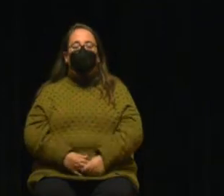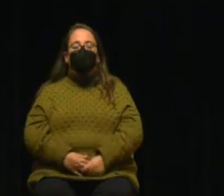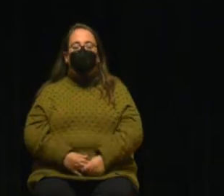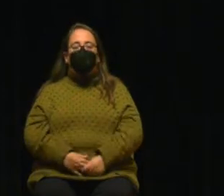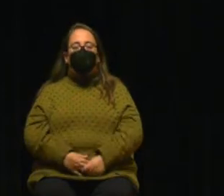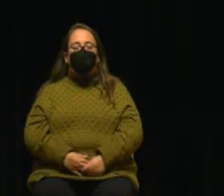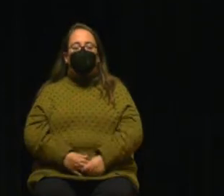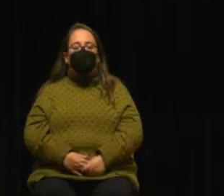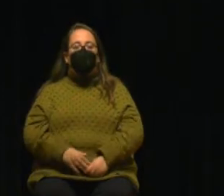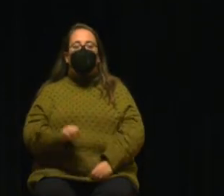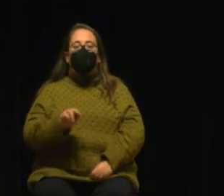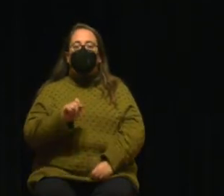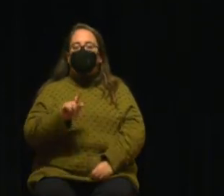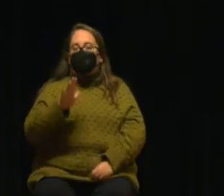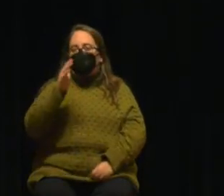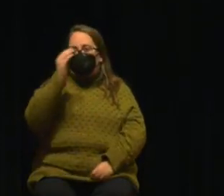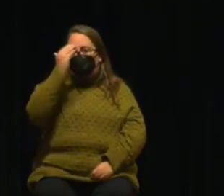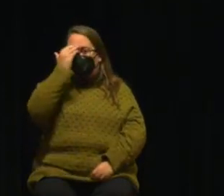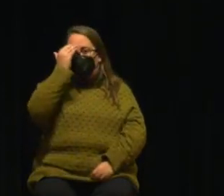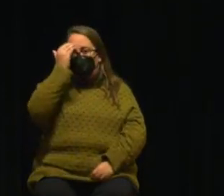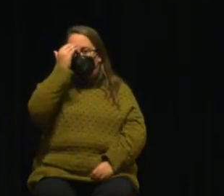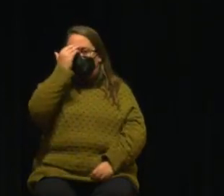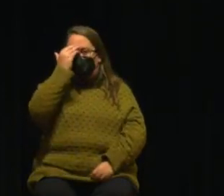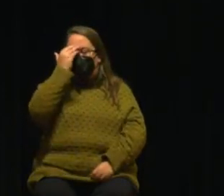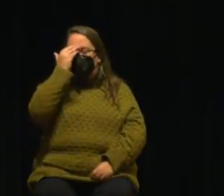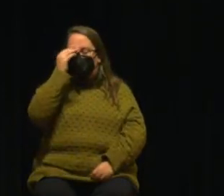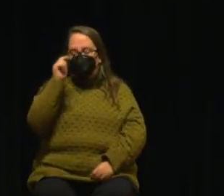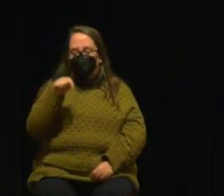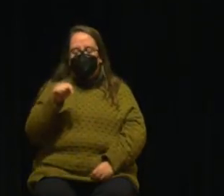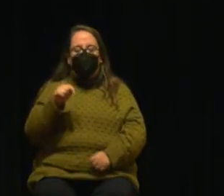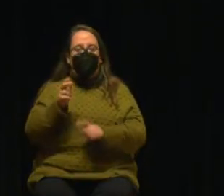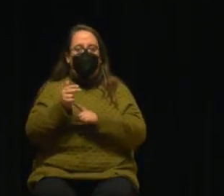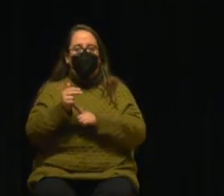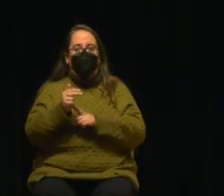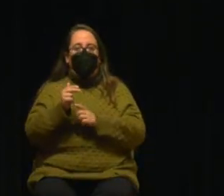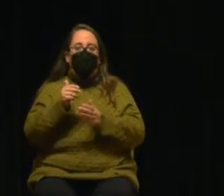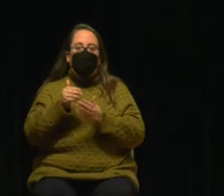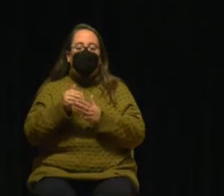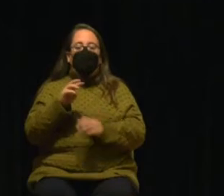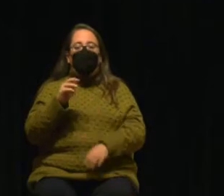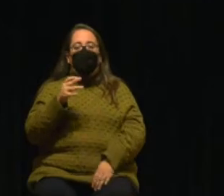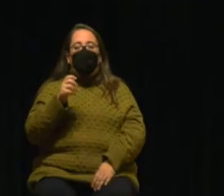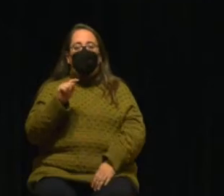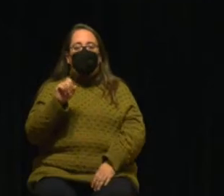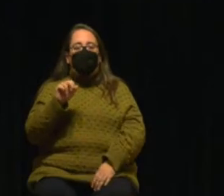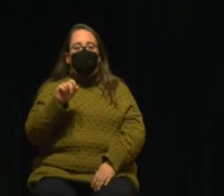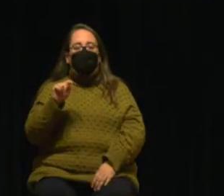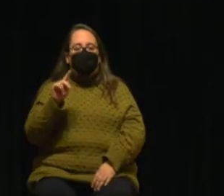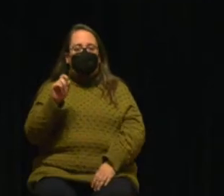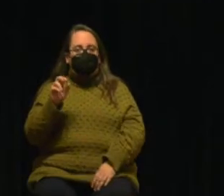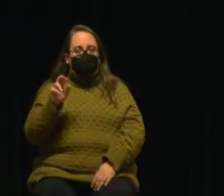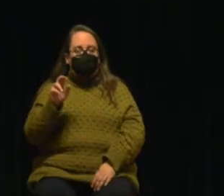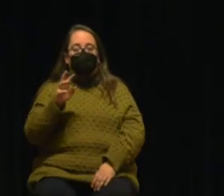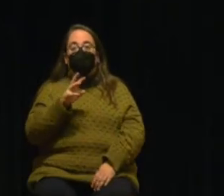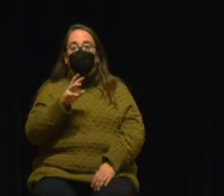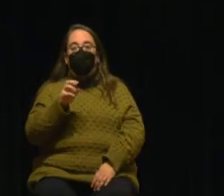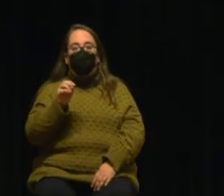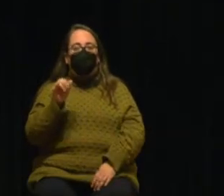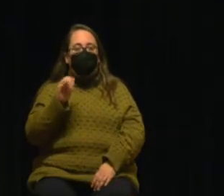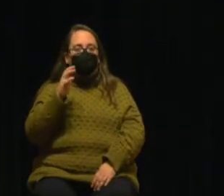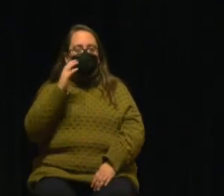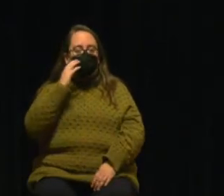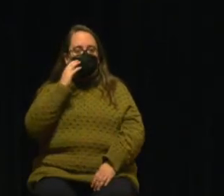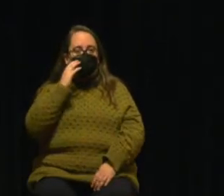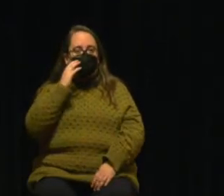Now, Still knew where this hotel was. It was near the Walnut Street Pier. And he also knew that